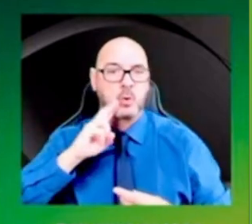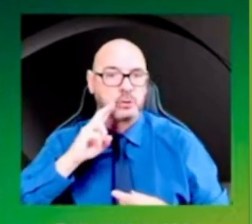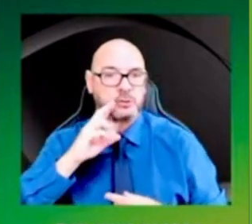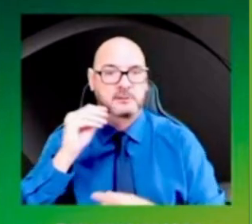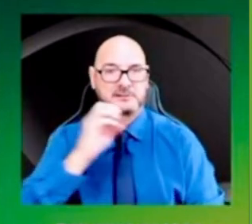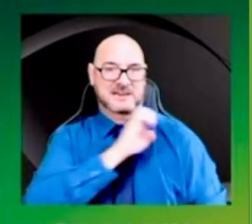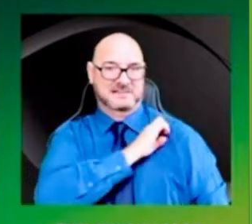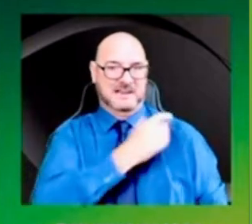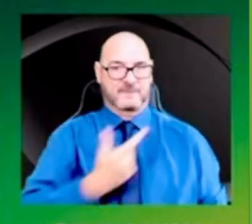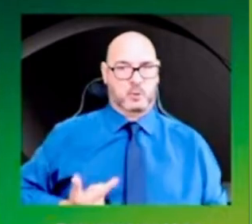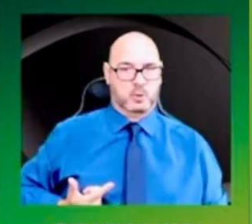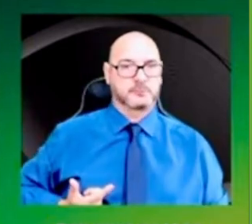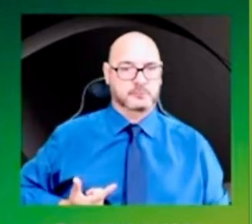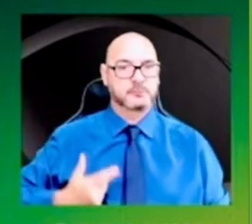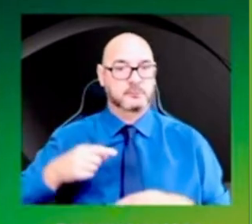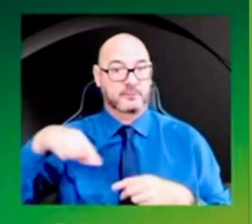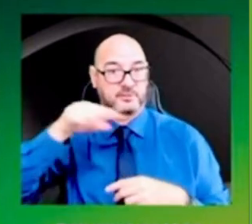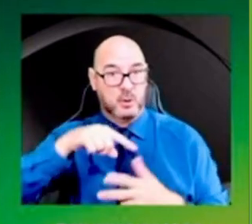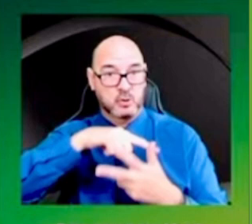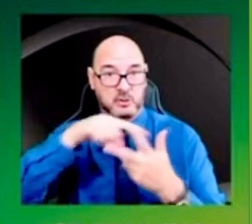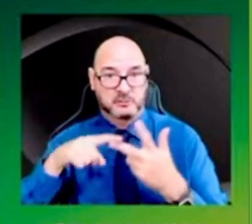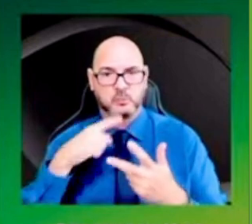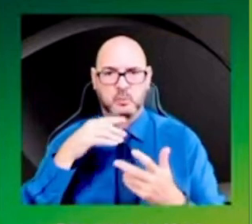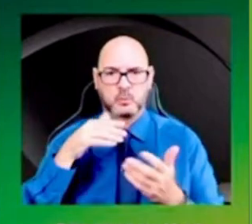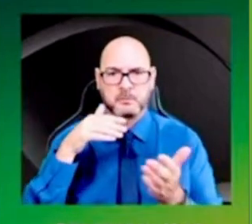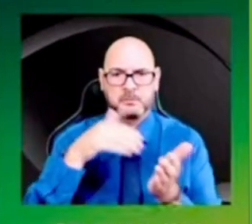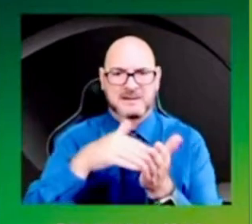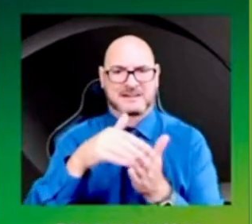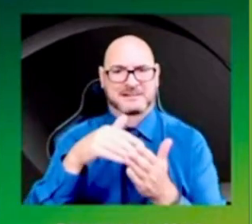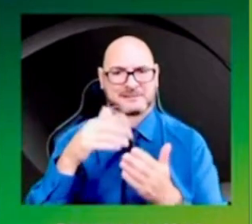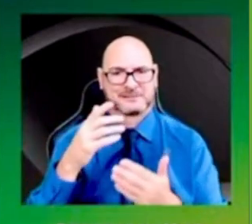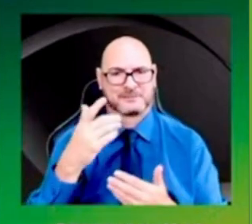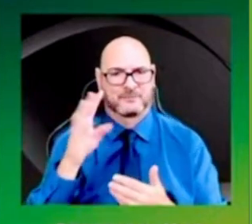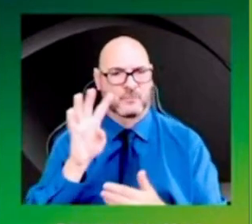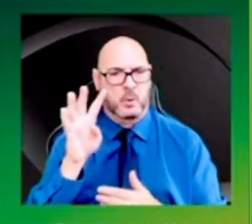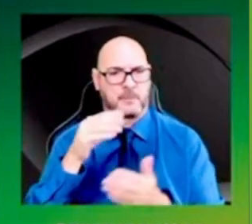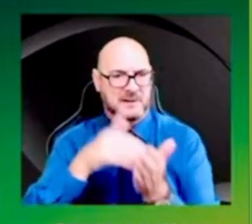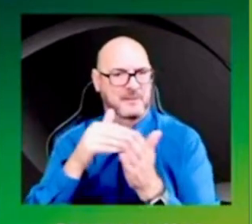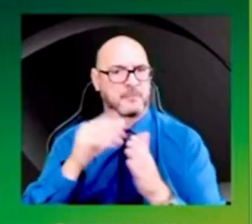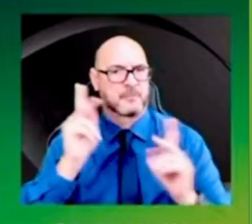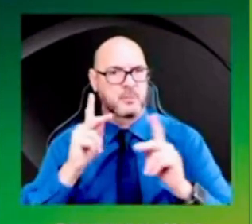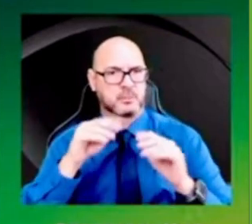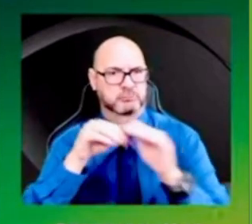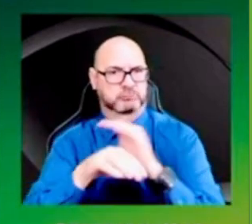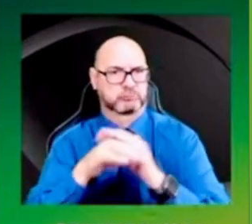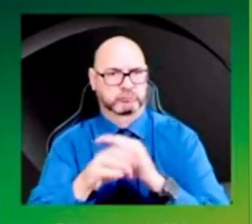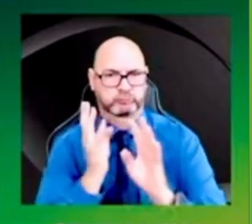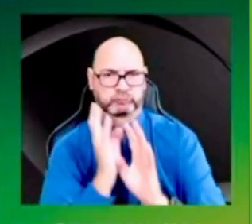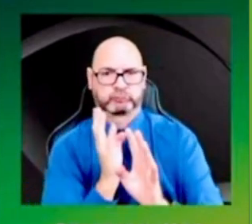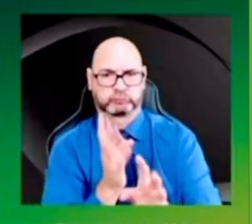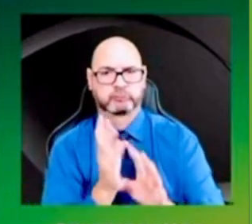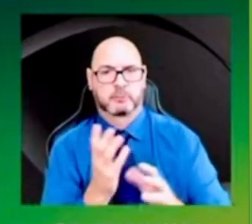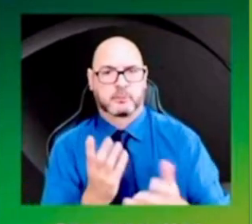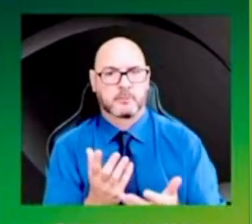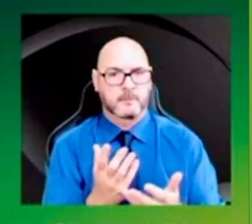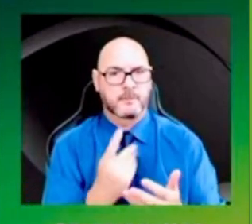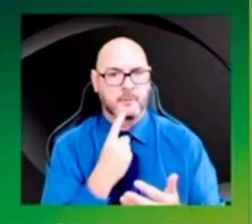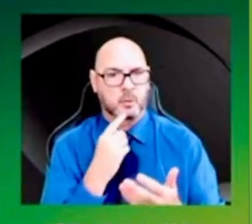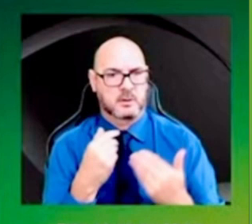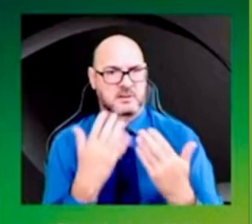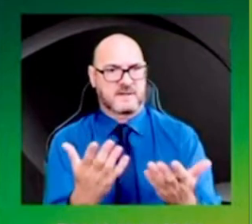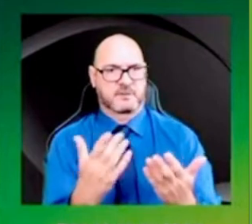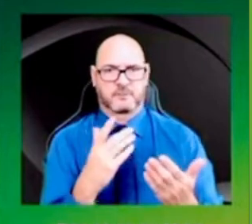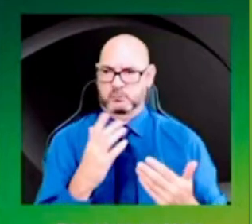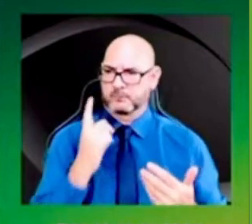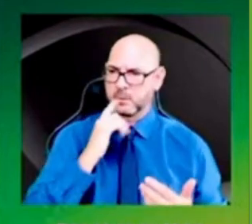the internet and brought more than 1 million people thus far into the formal financial system. So we know this approach